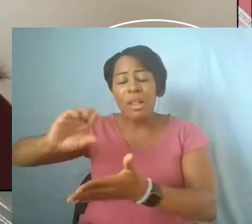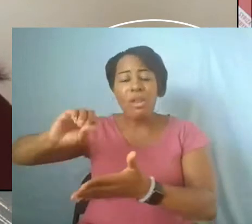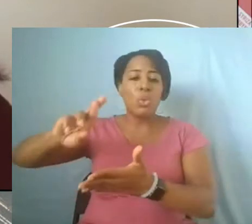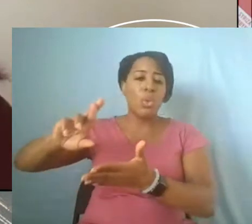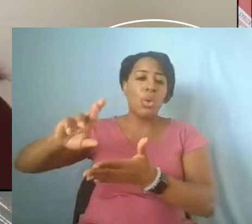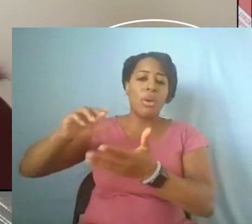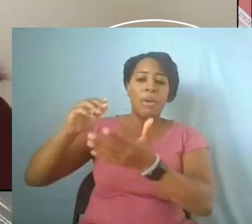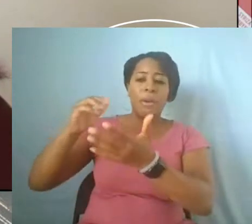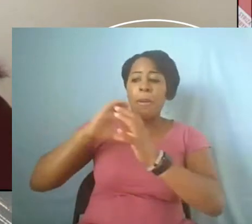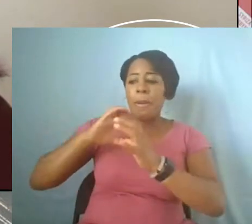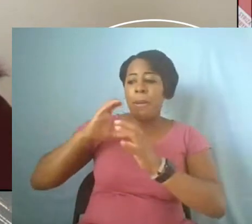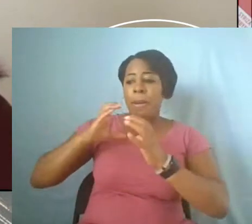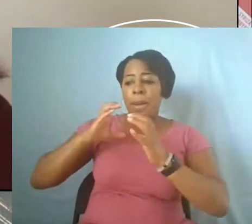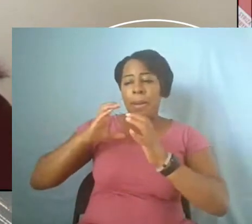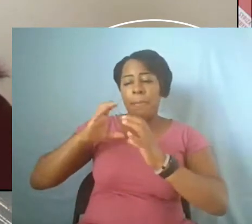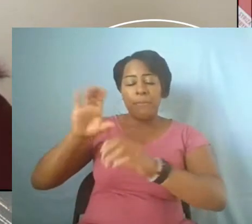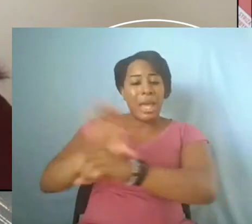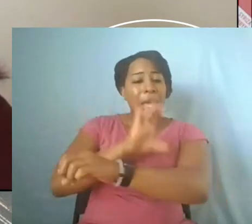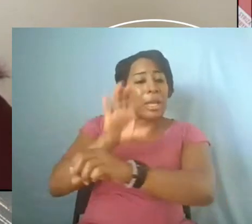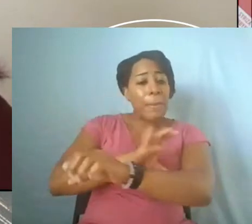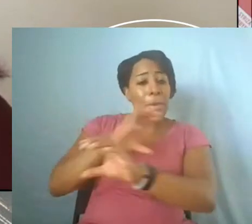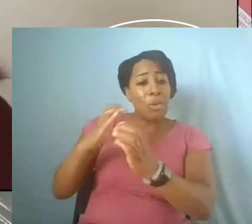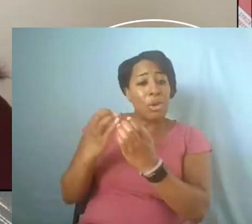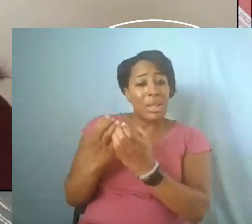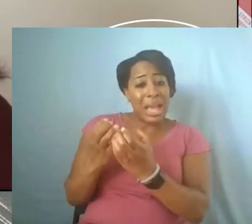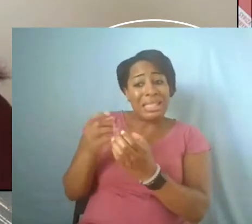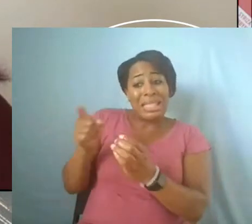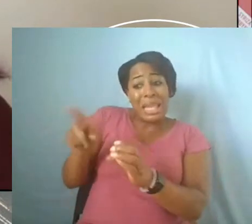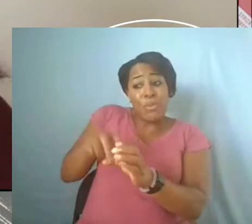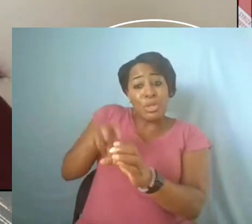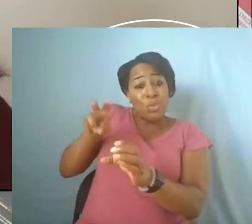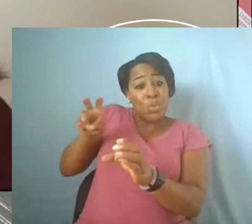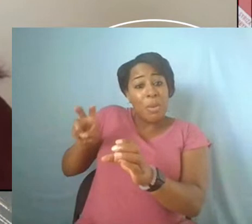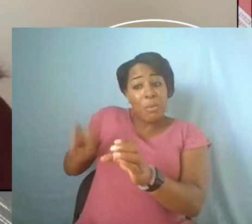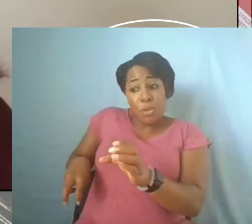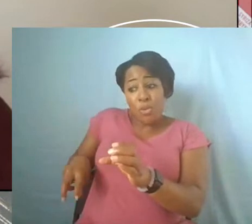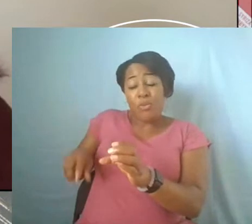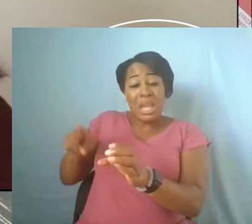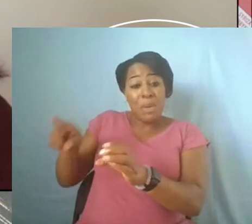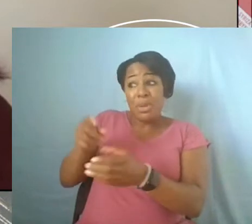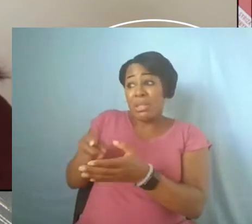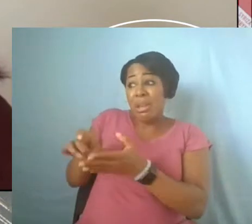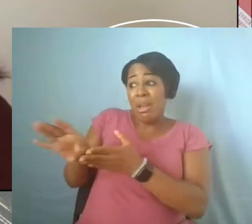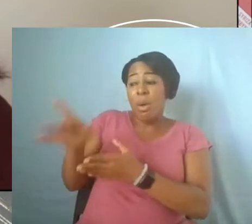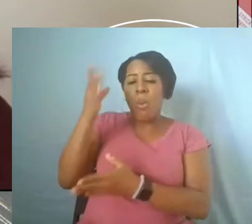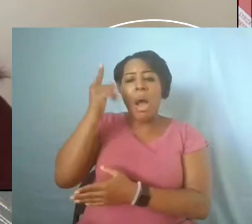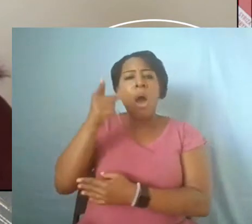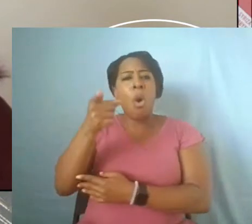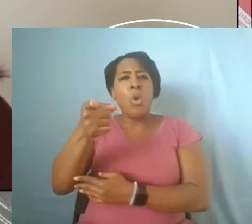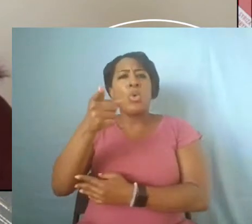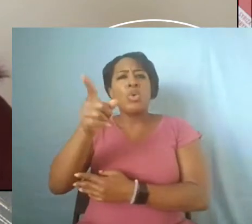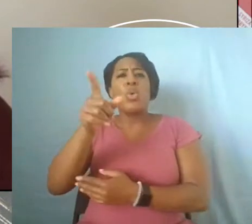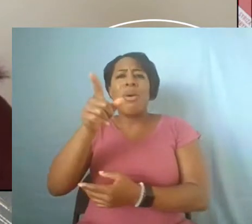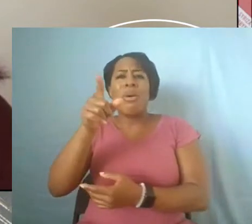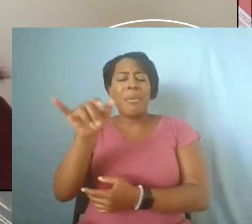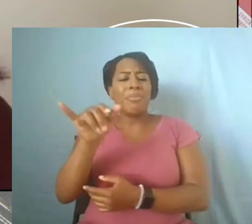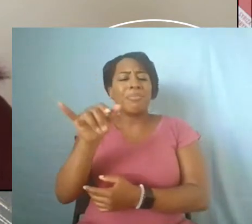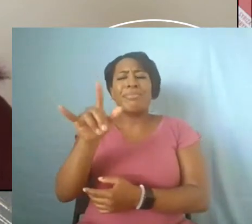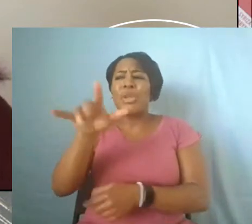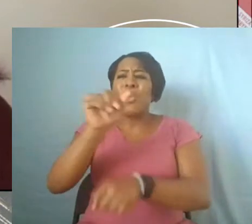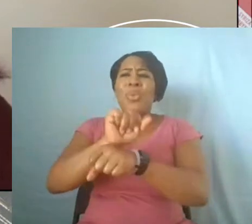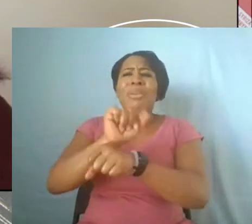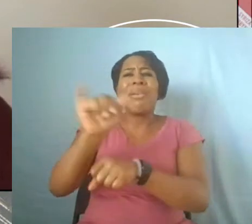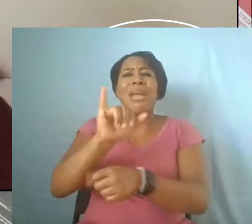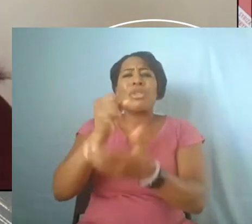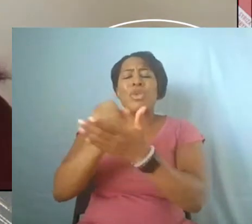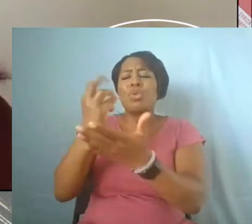class. He was removed because they said he was too much like a social worker and not enough like a